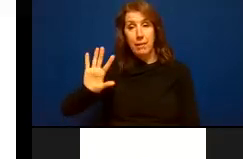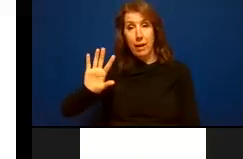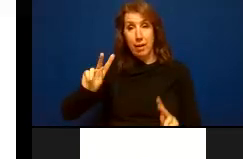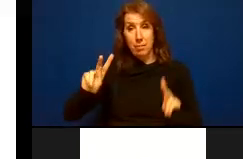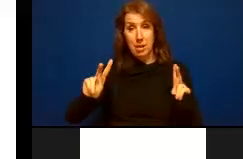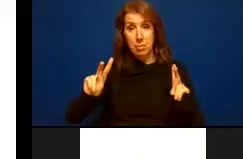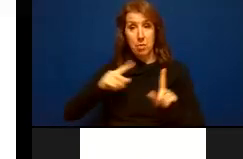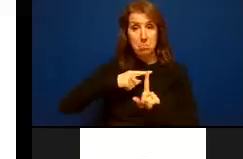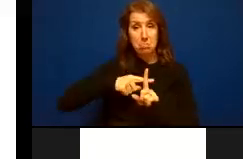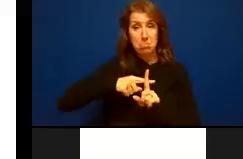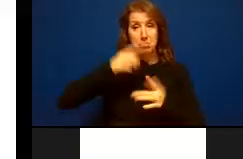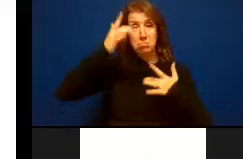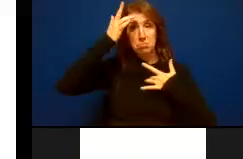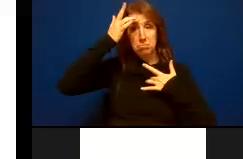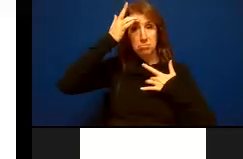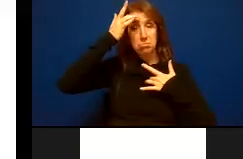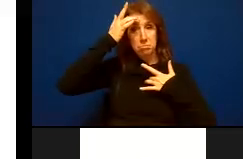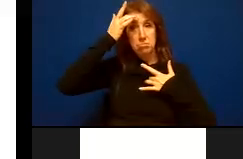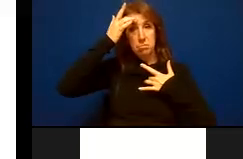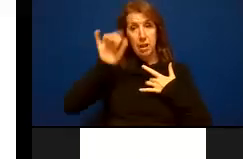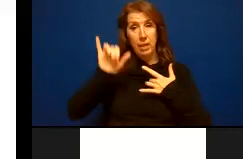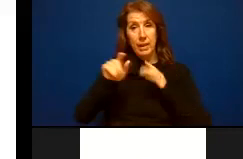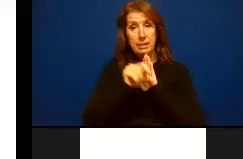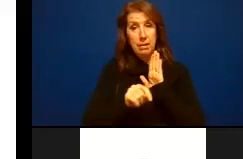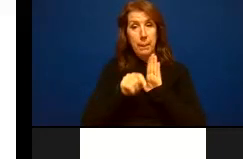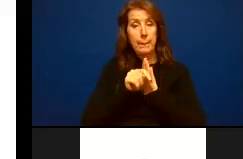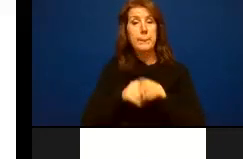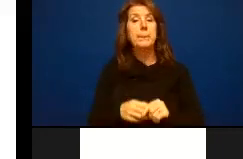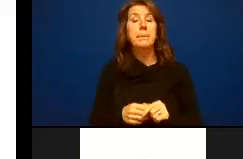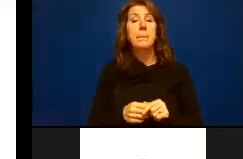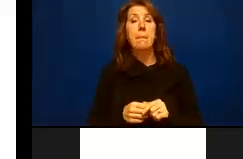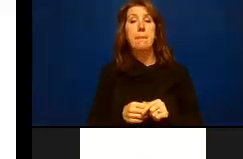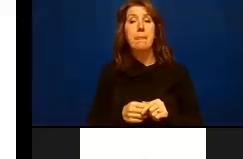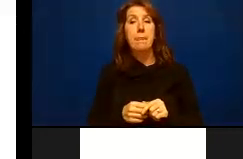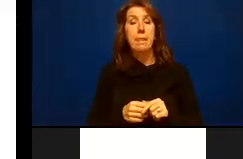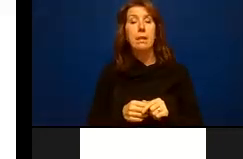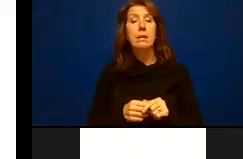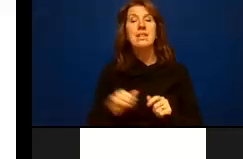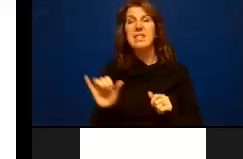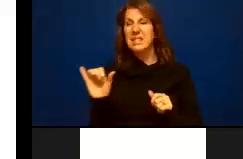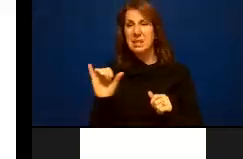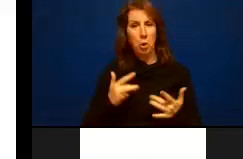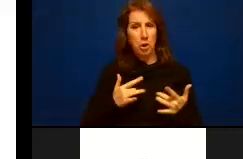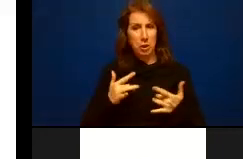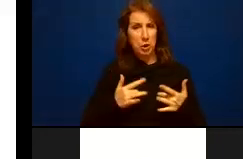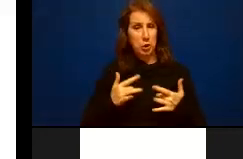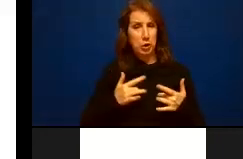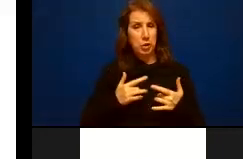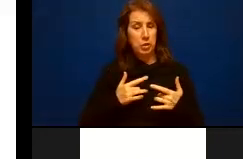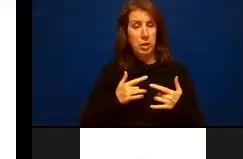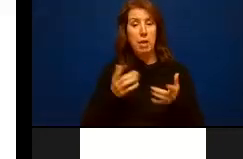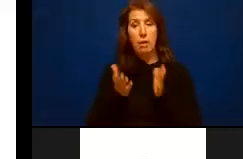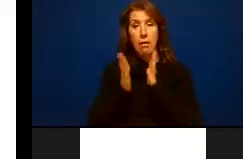was brought. And similar concerns. They sought a